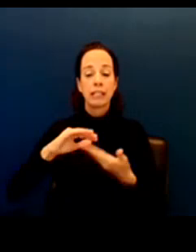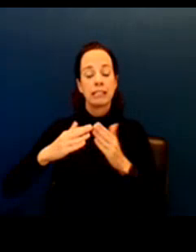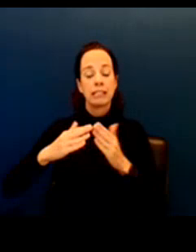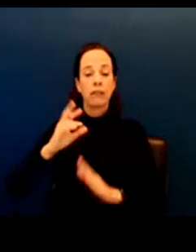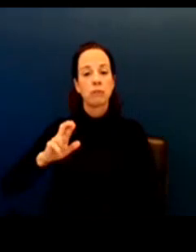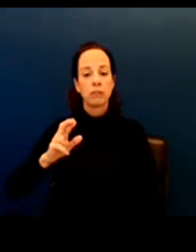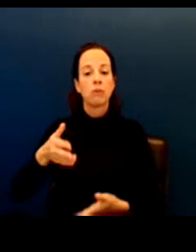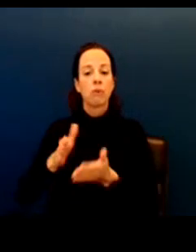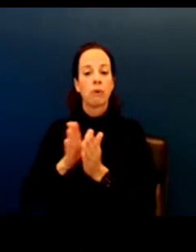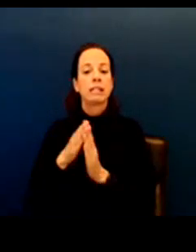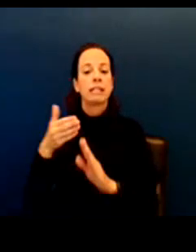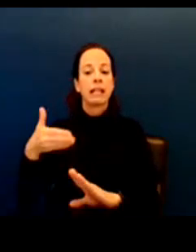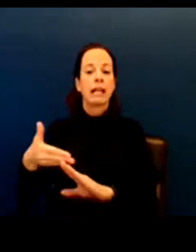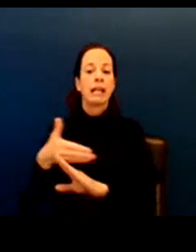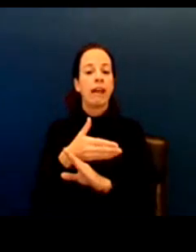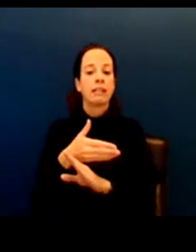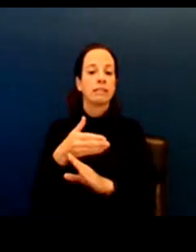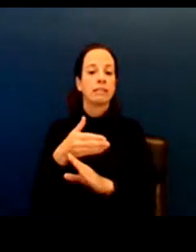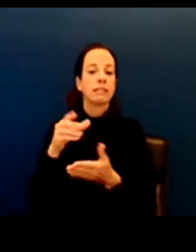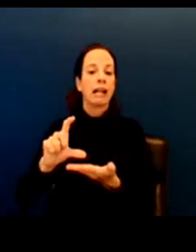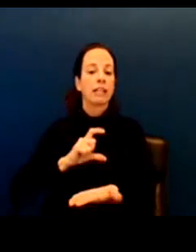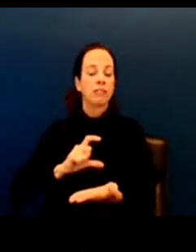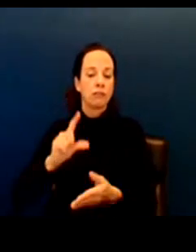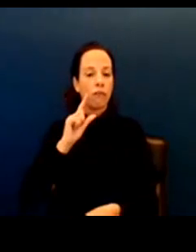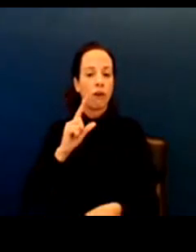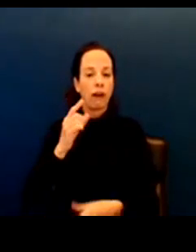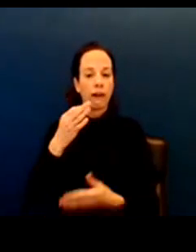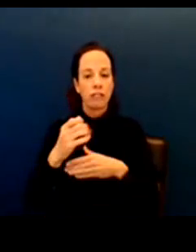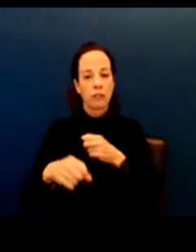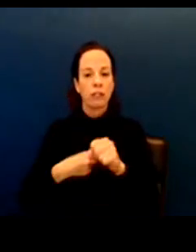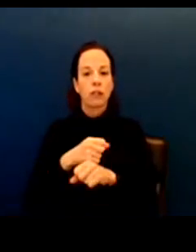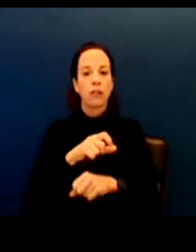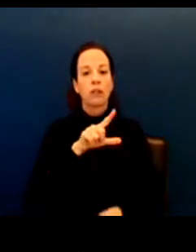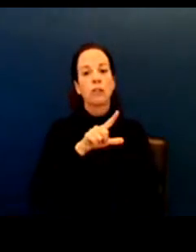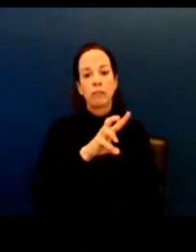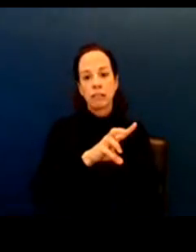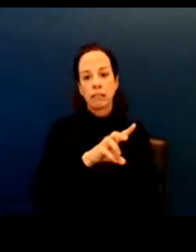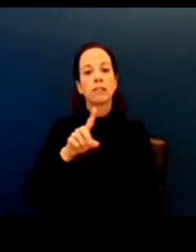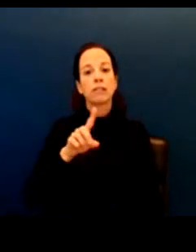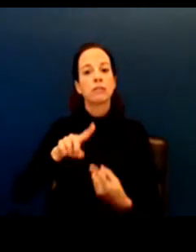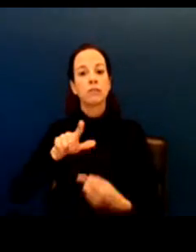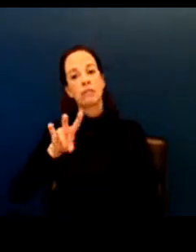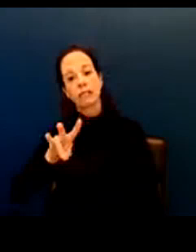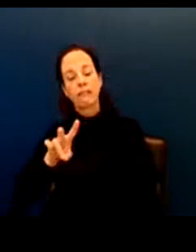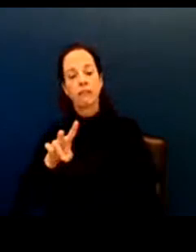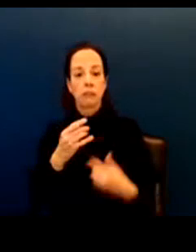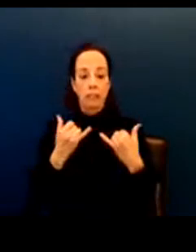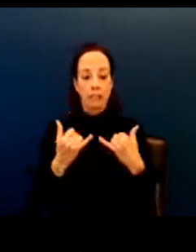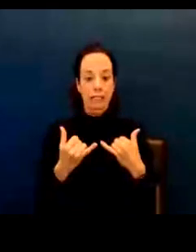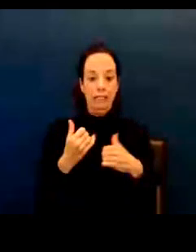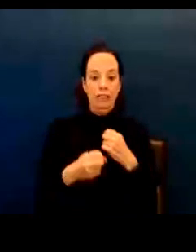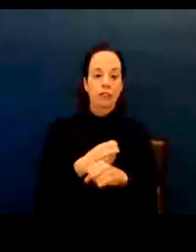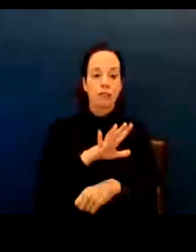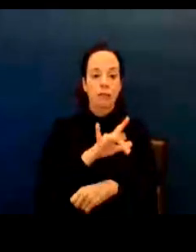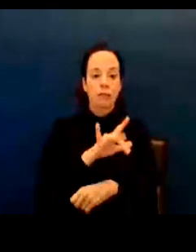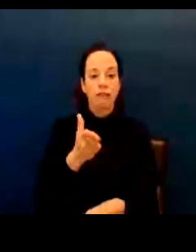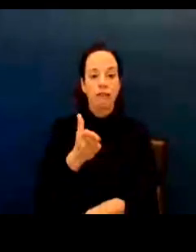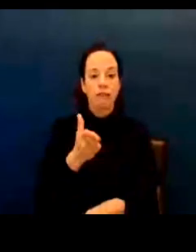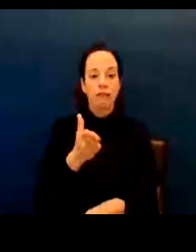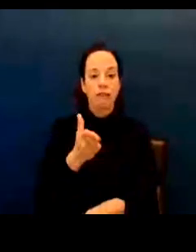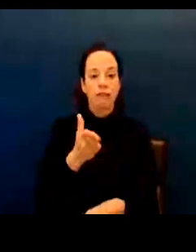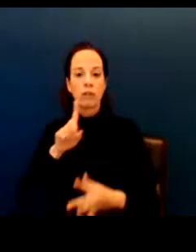advance allocation from fiscal year 2026-27 to the current fiscal year 2025-26 to